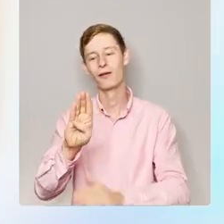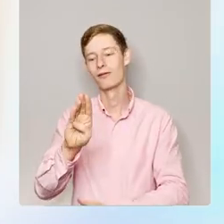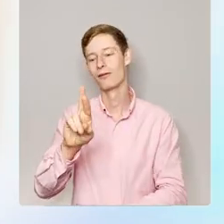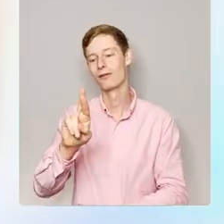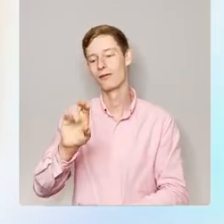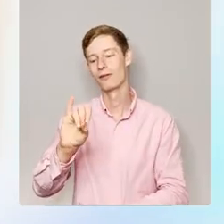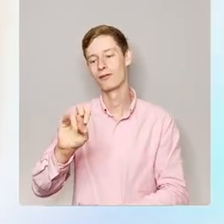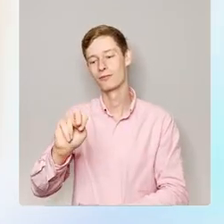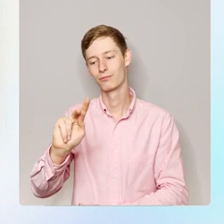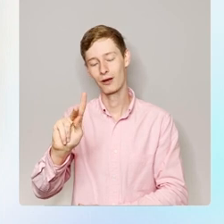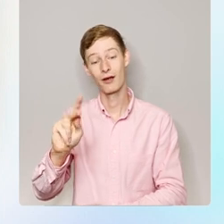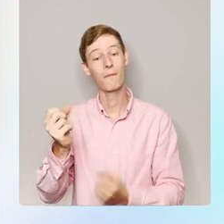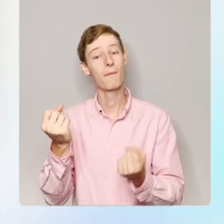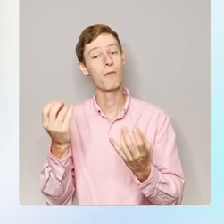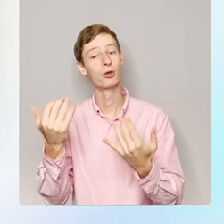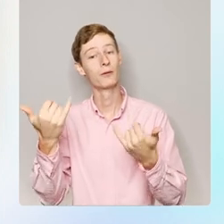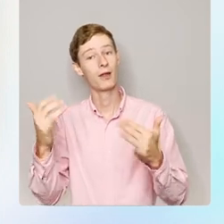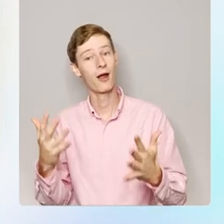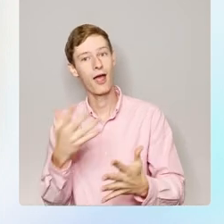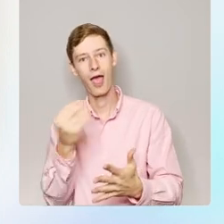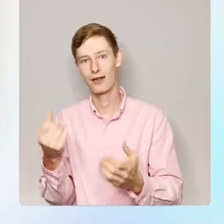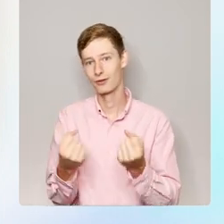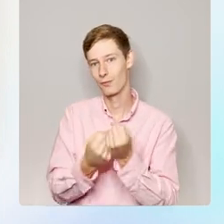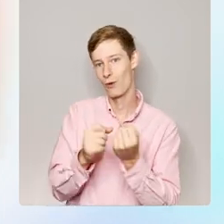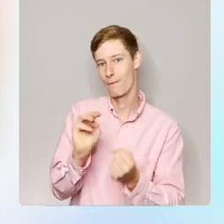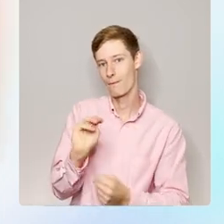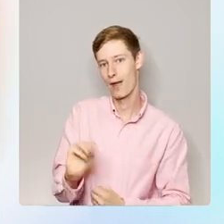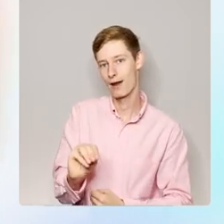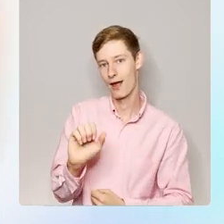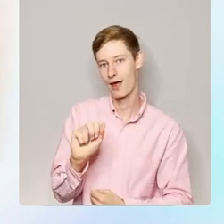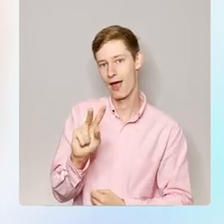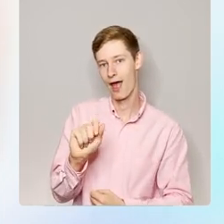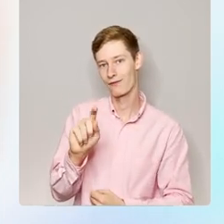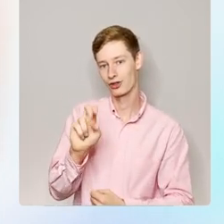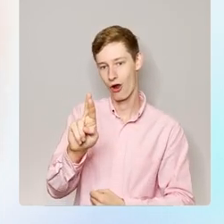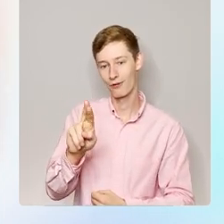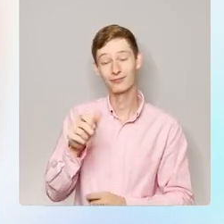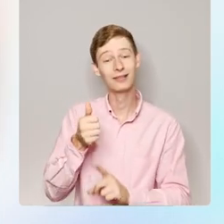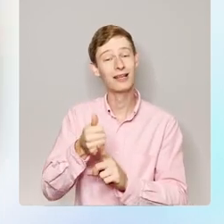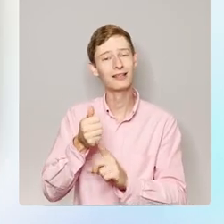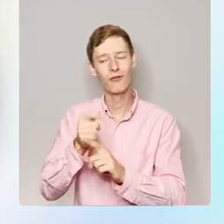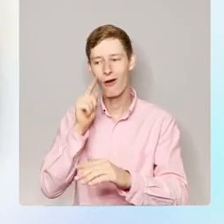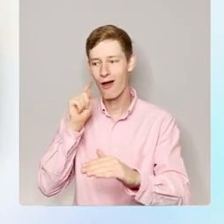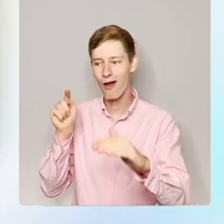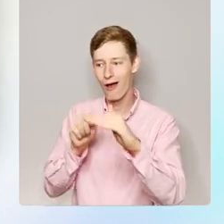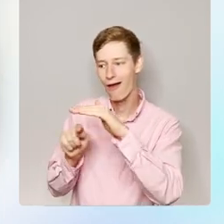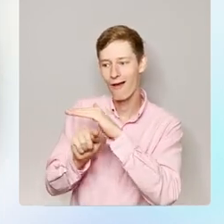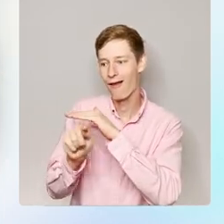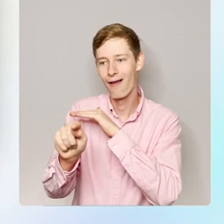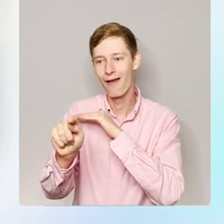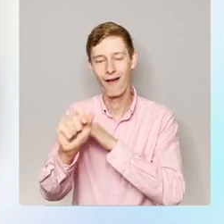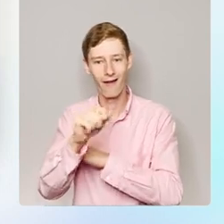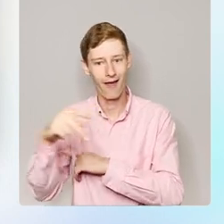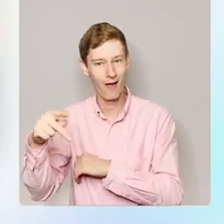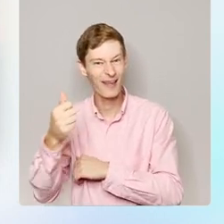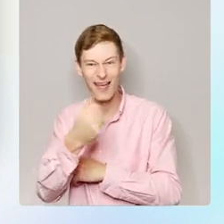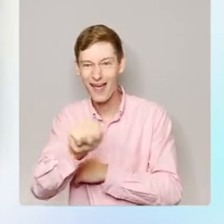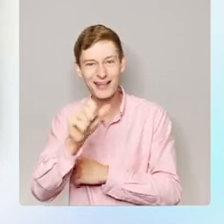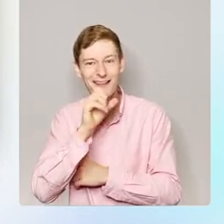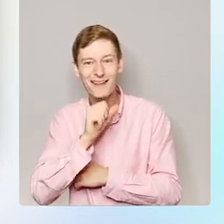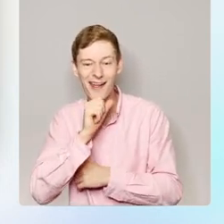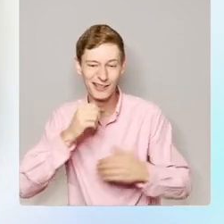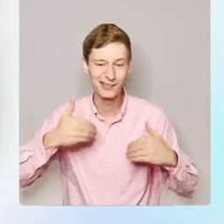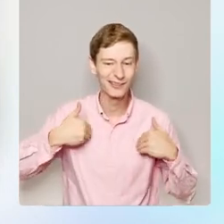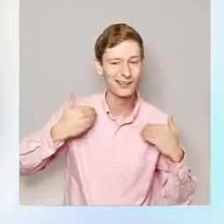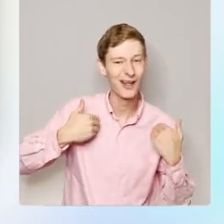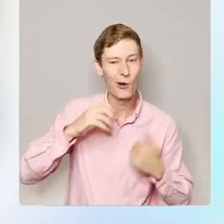is multiplayer and supports meta avatars. Brink is an exploration travel app that takes users of any age on a